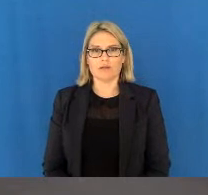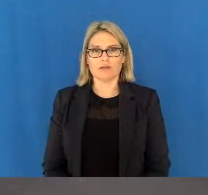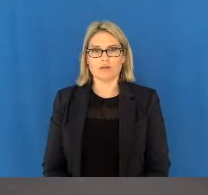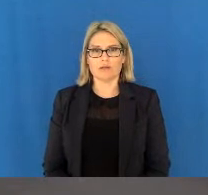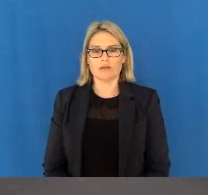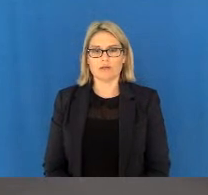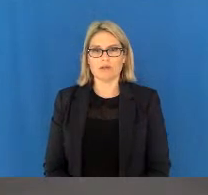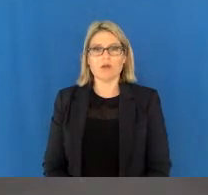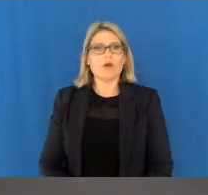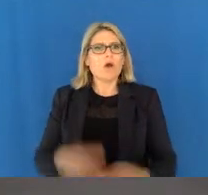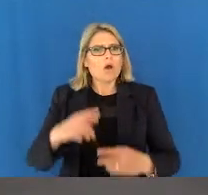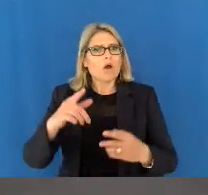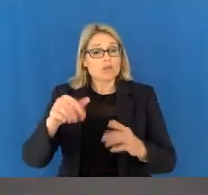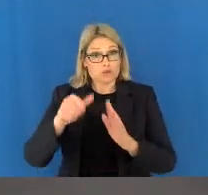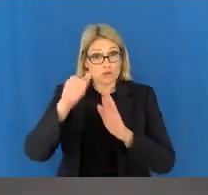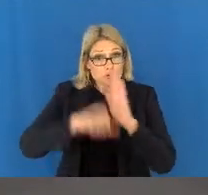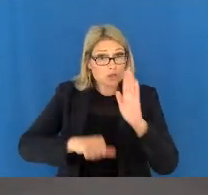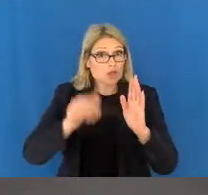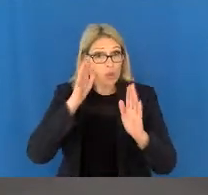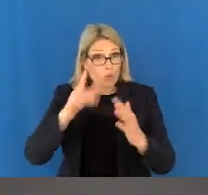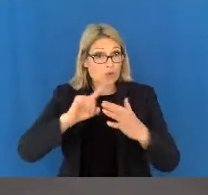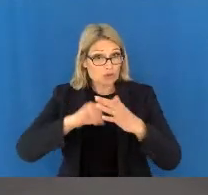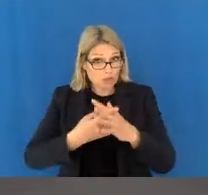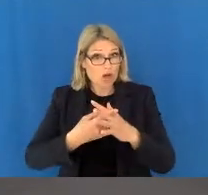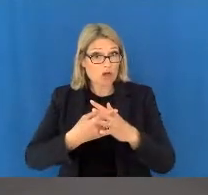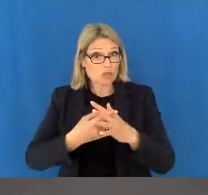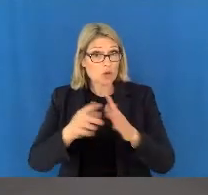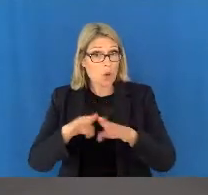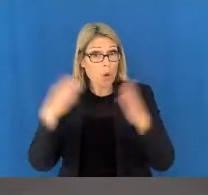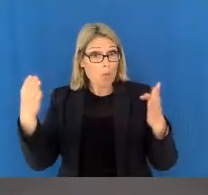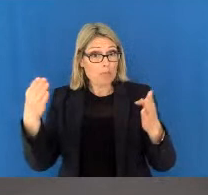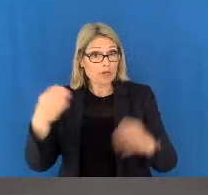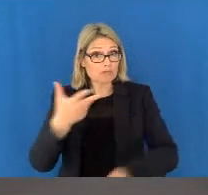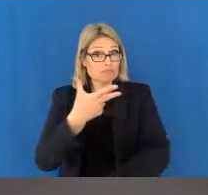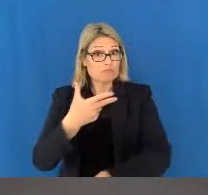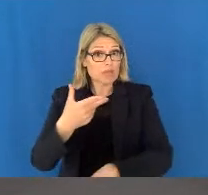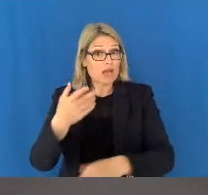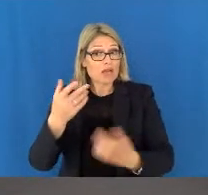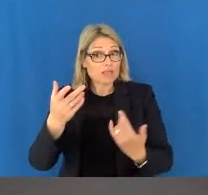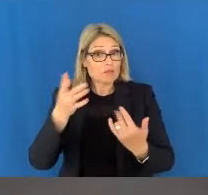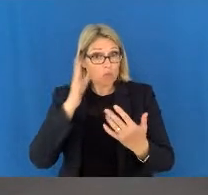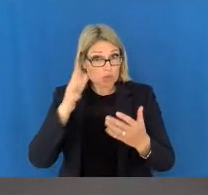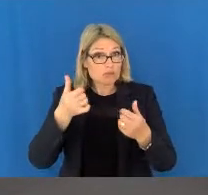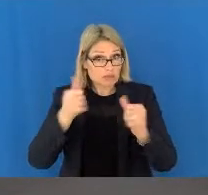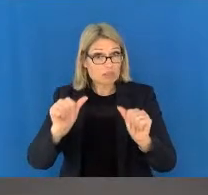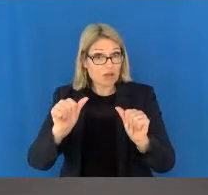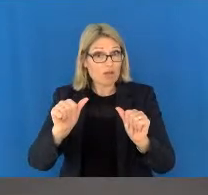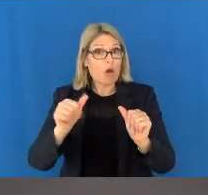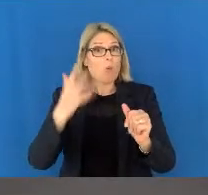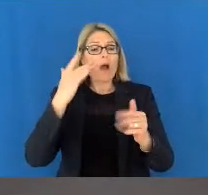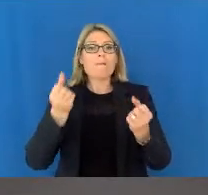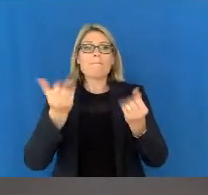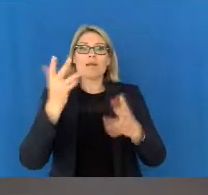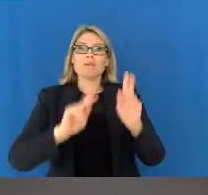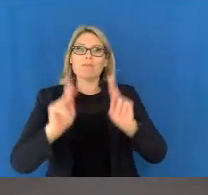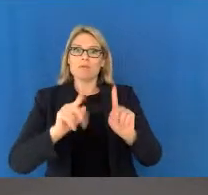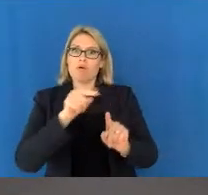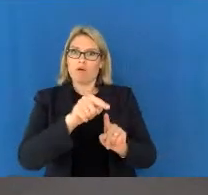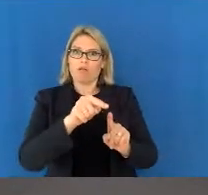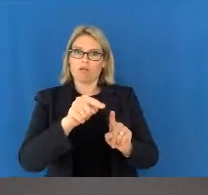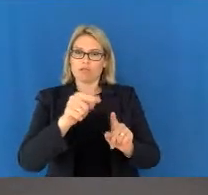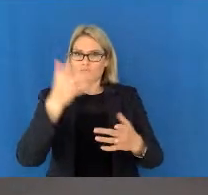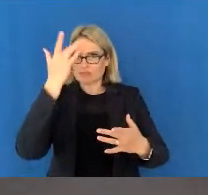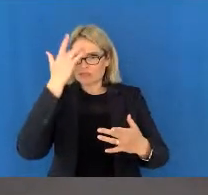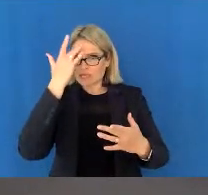start again in Edmonton, even though there are still 90 active cases? Will